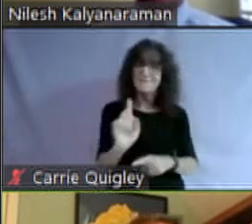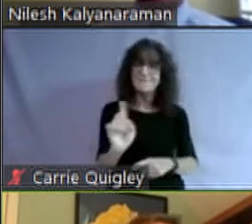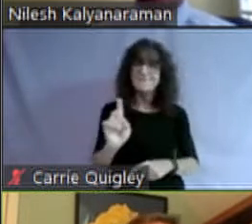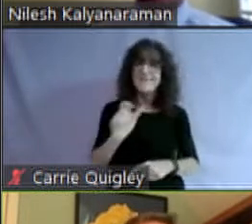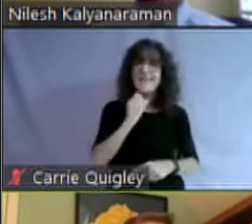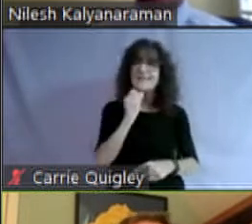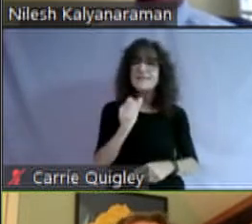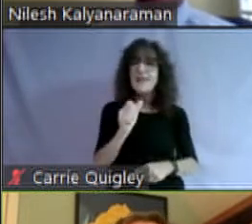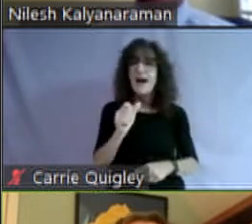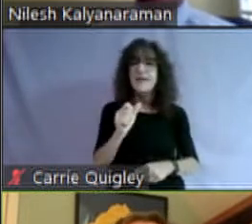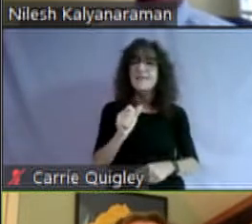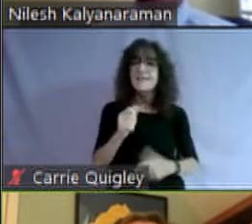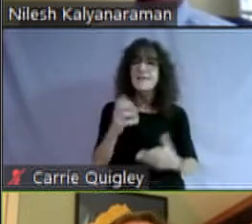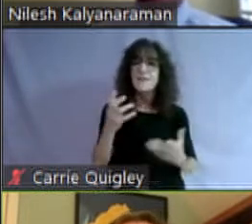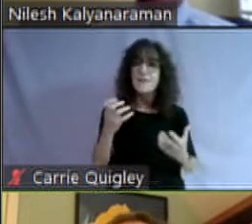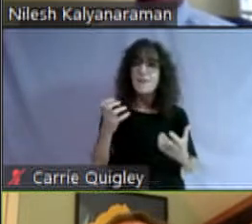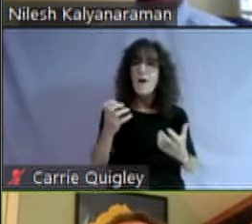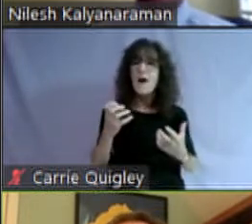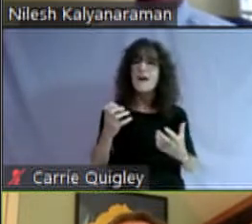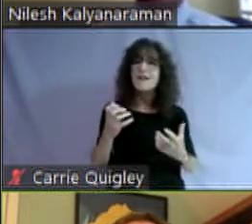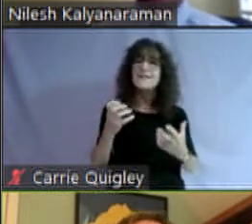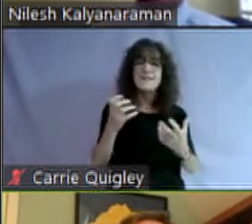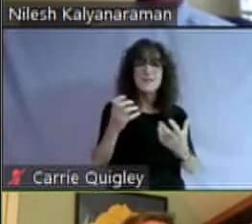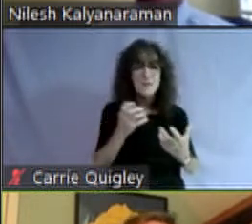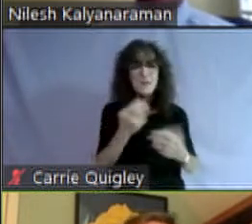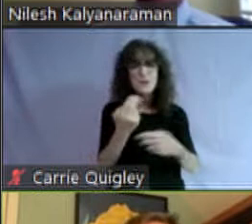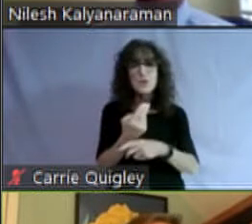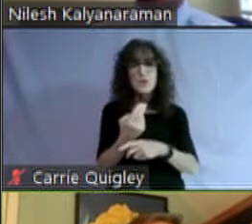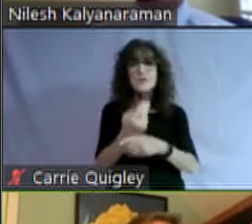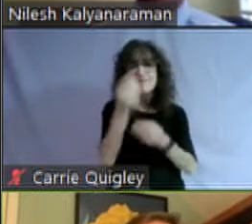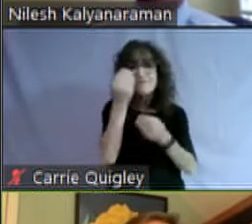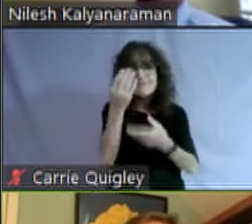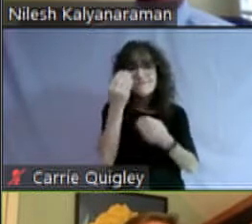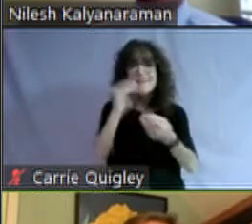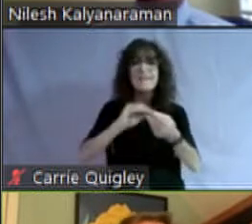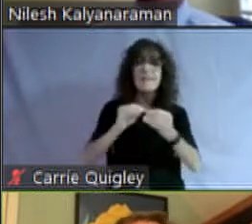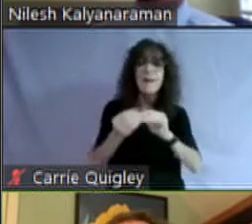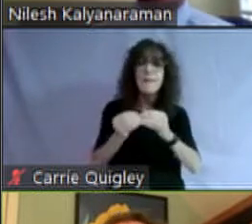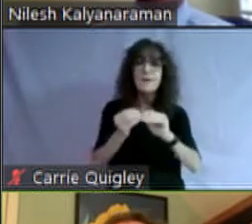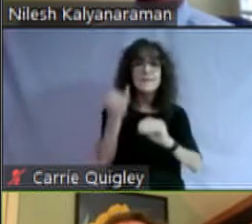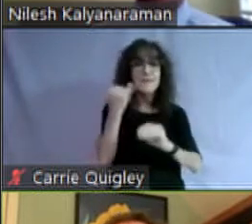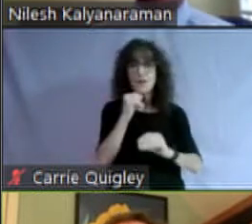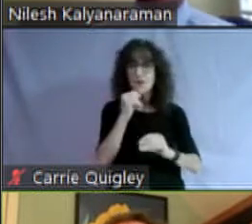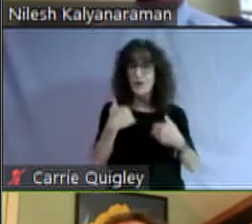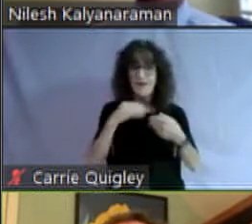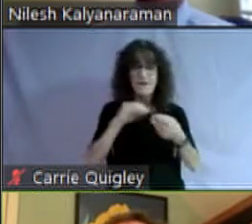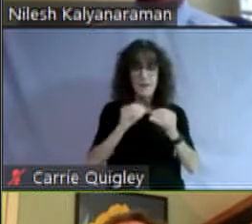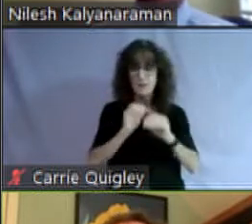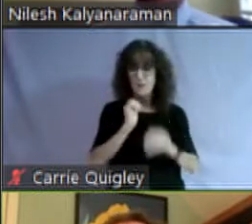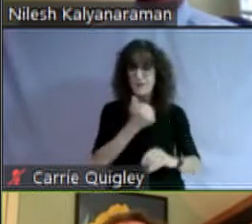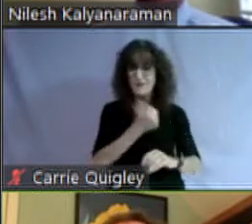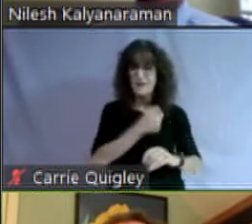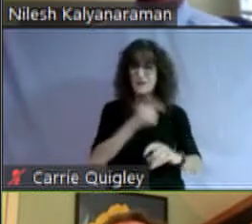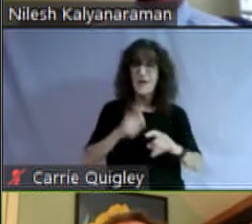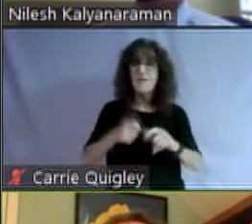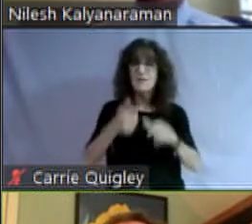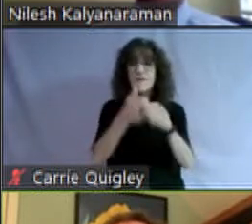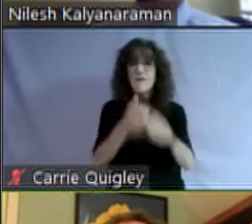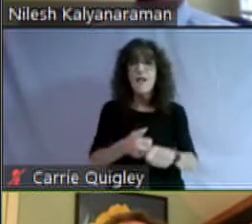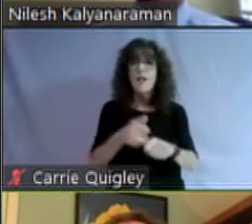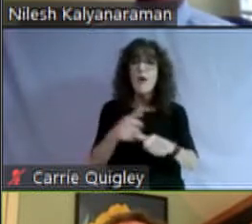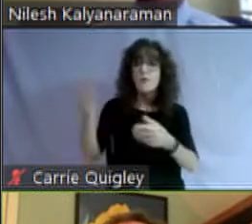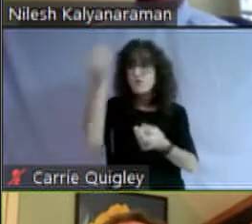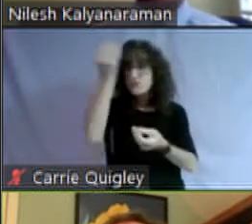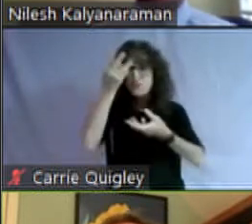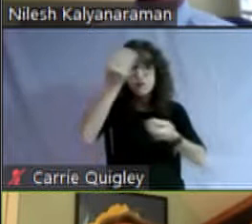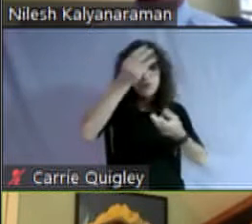It's as much as possible based on data that we have. And when we don't have it, we have to listen to what other people around the country are learning to